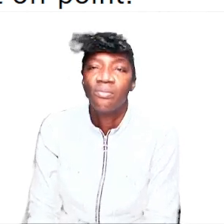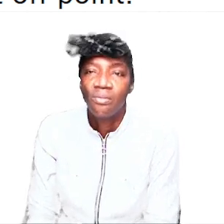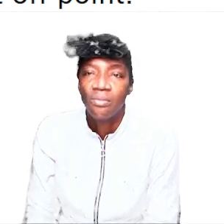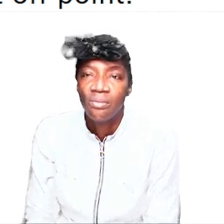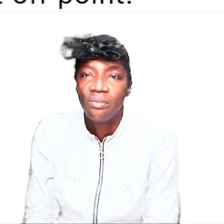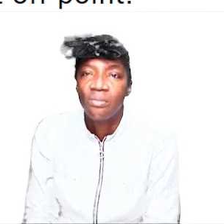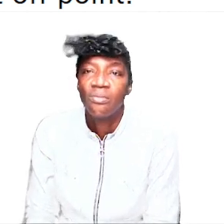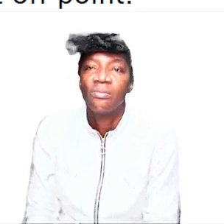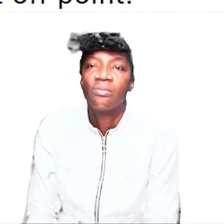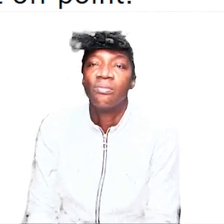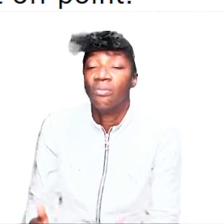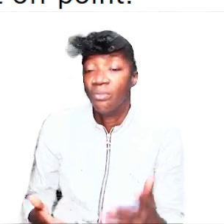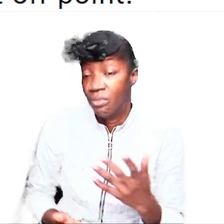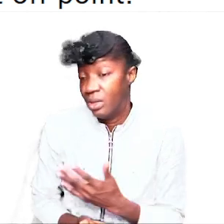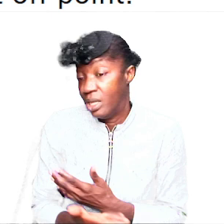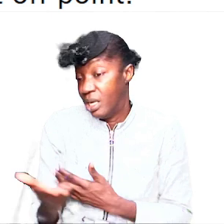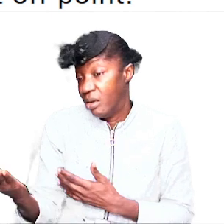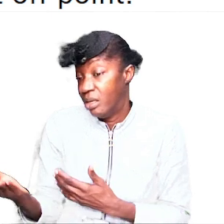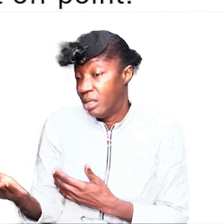There is